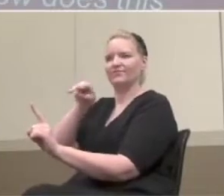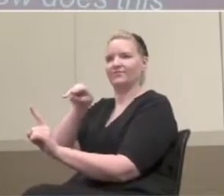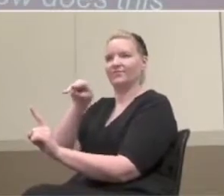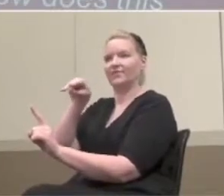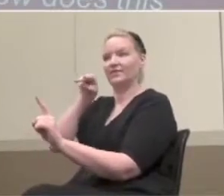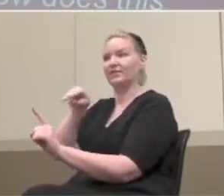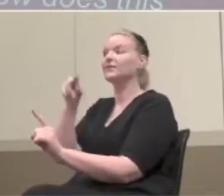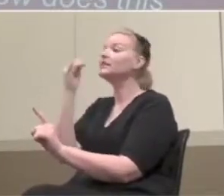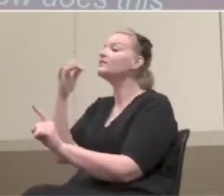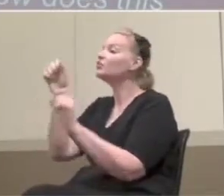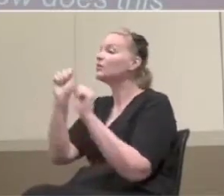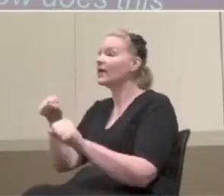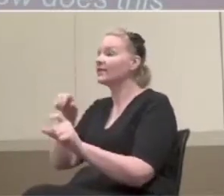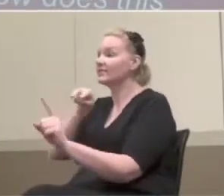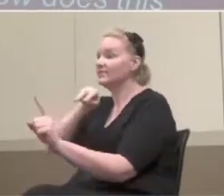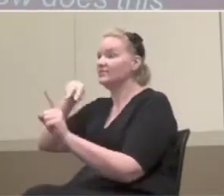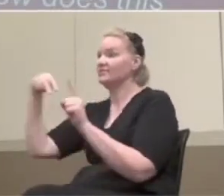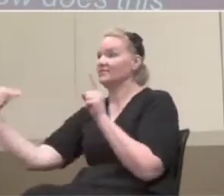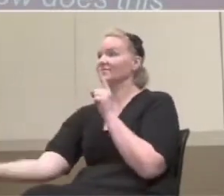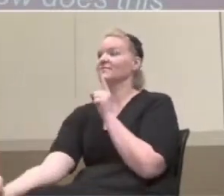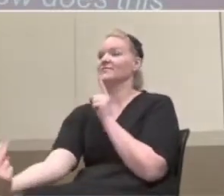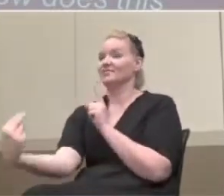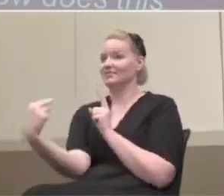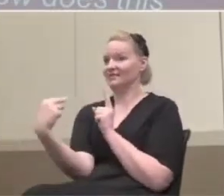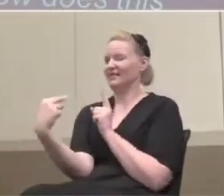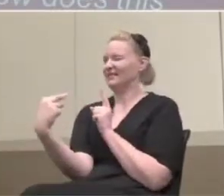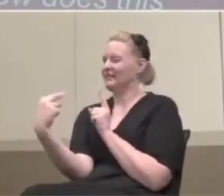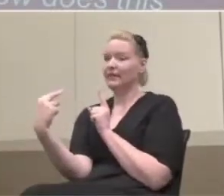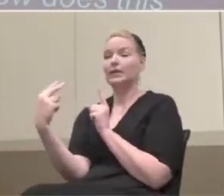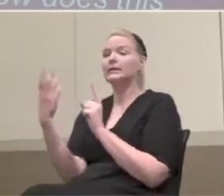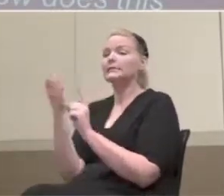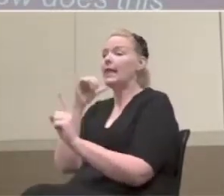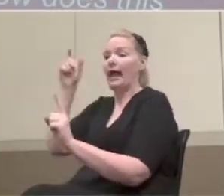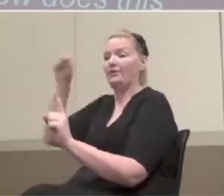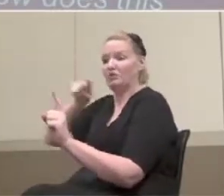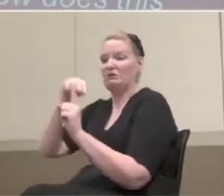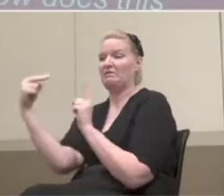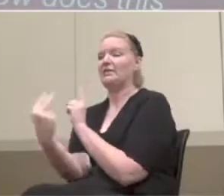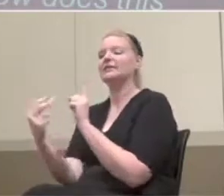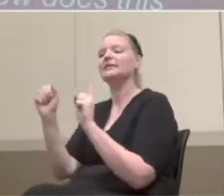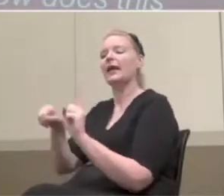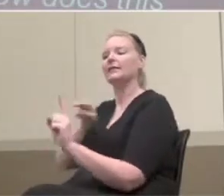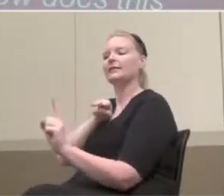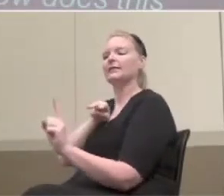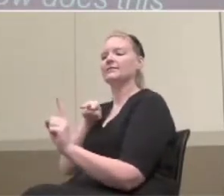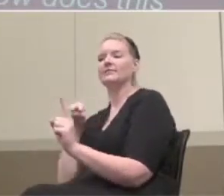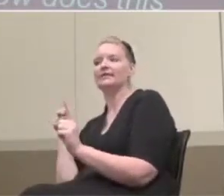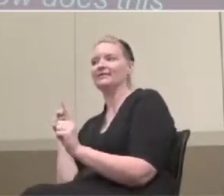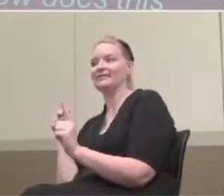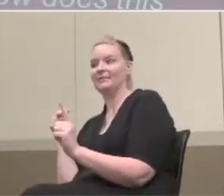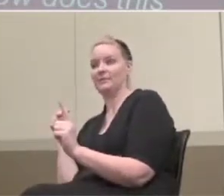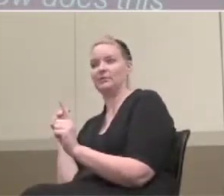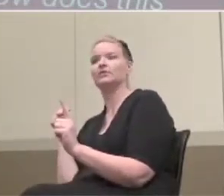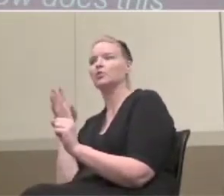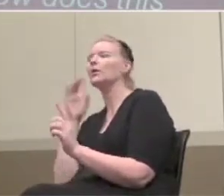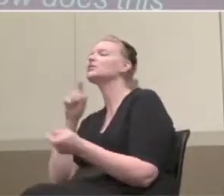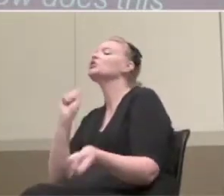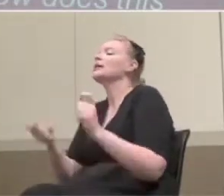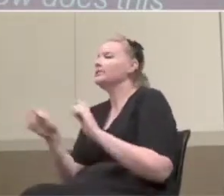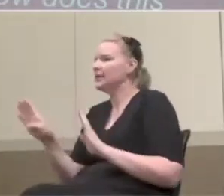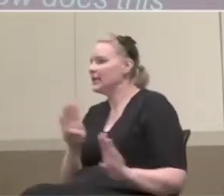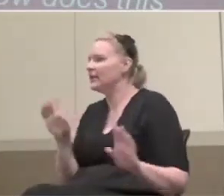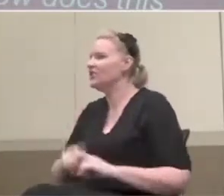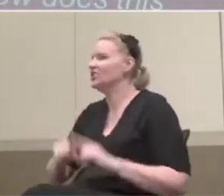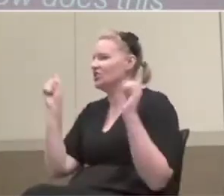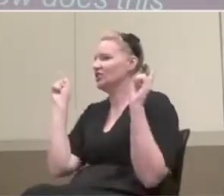can change your perspective just a little bit, you'll respond to that behavior differently.